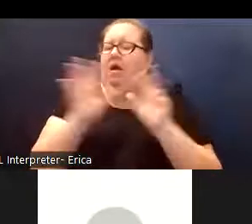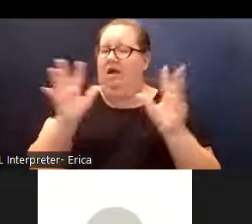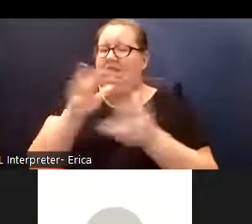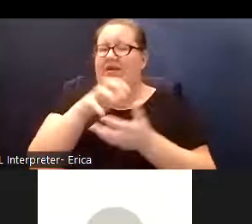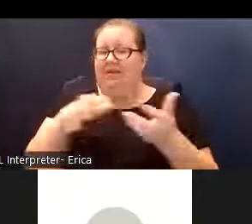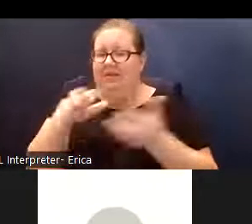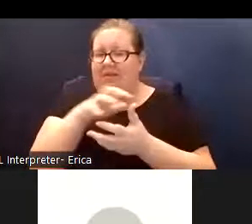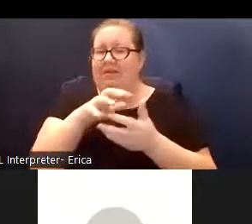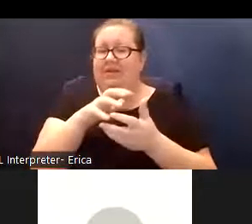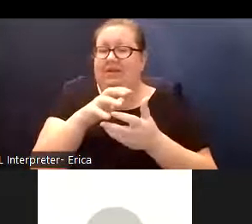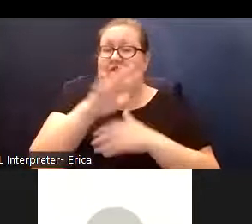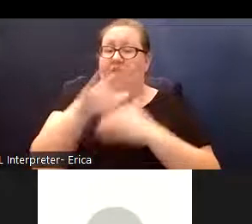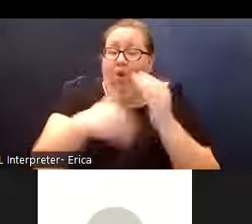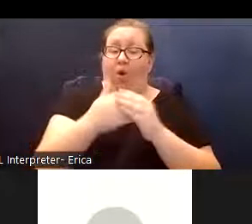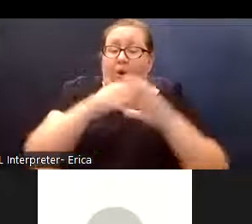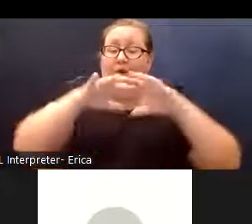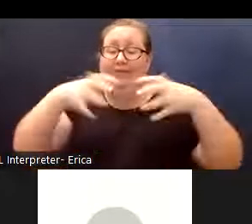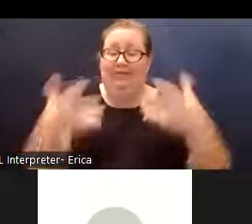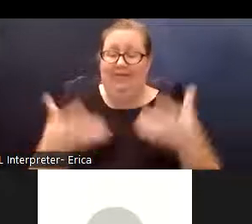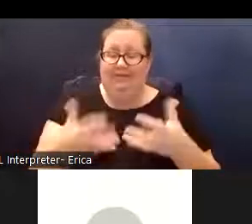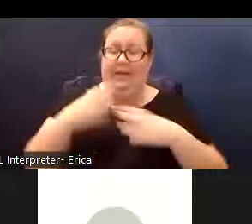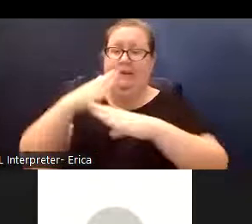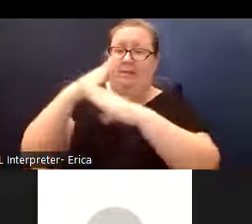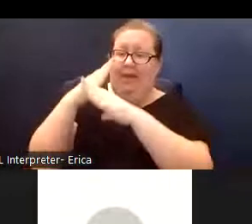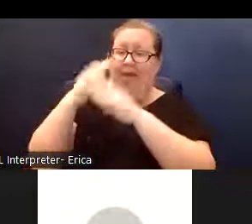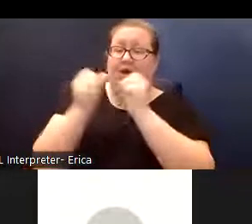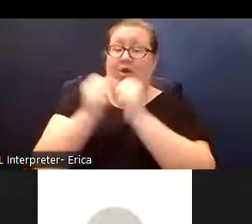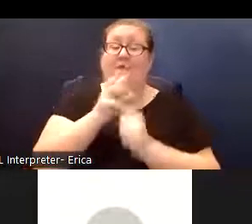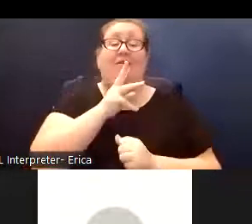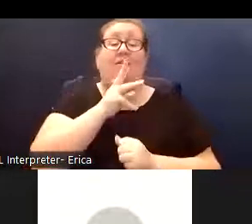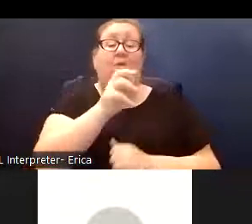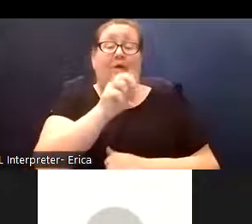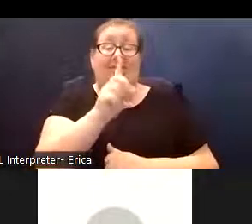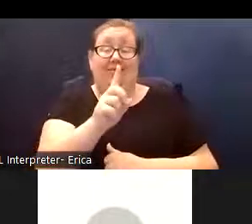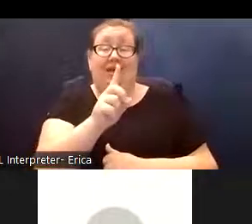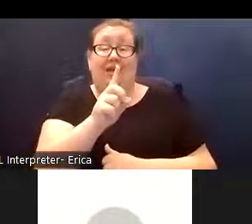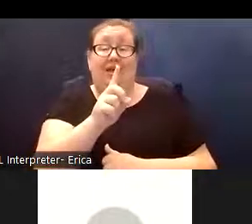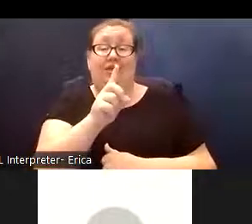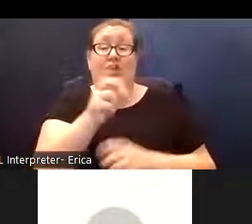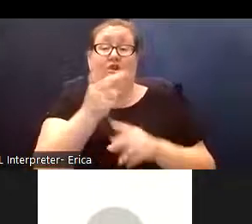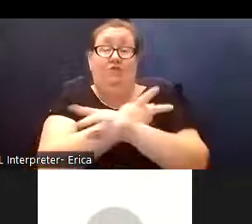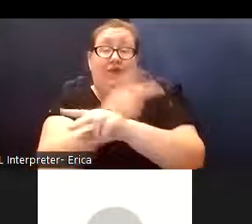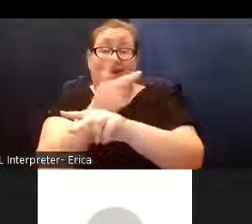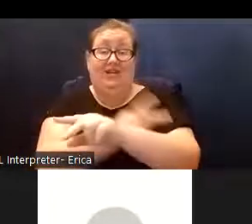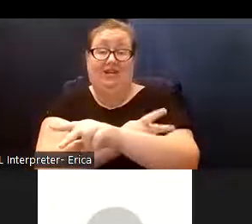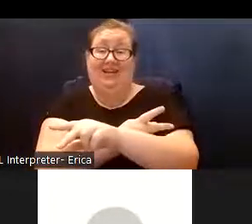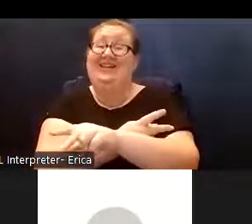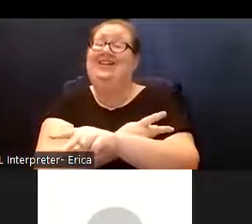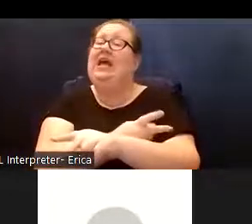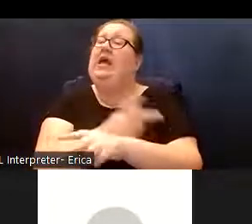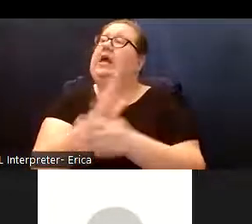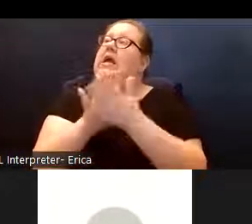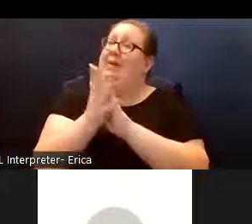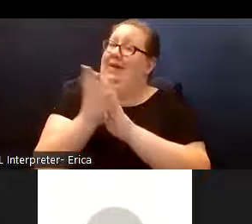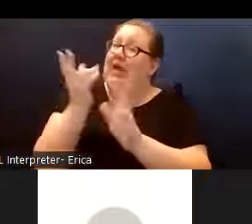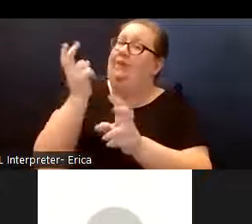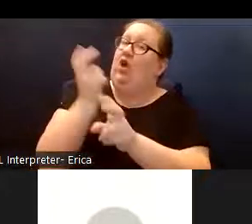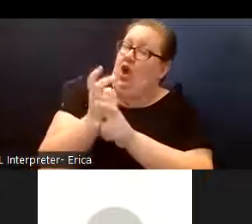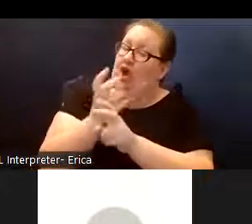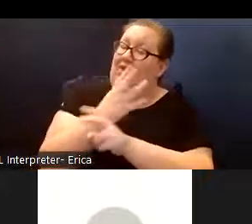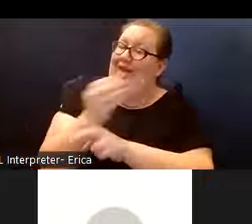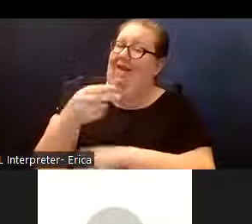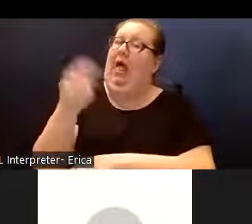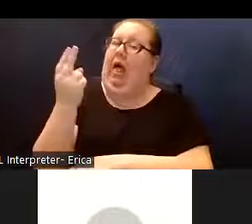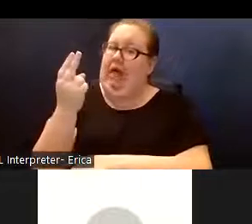a holistic barrier with wetland restoration gets towards the hard and high side on most of the